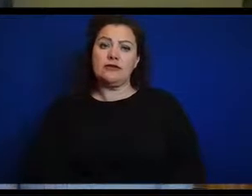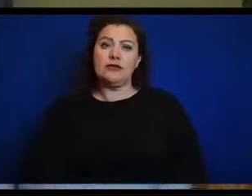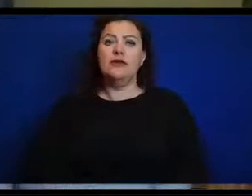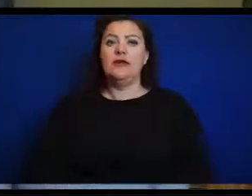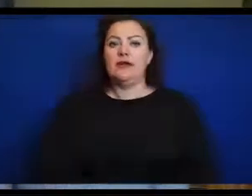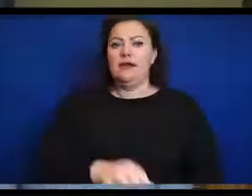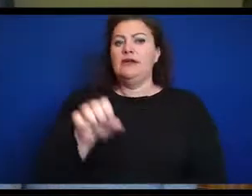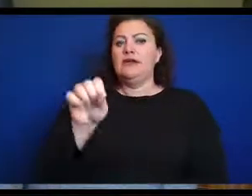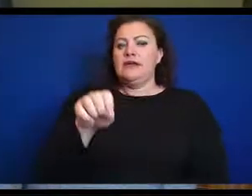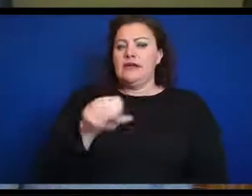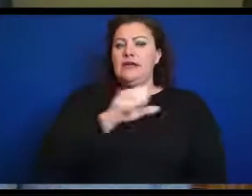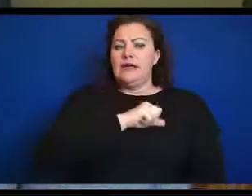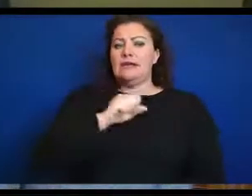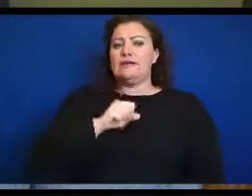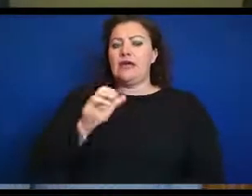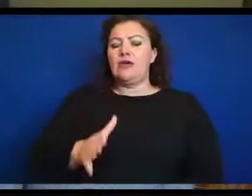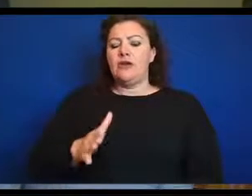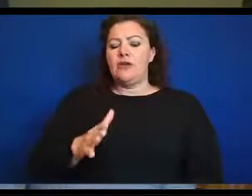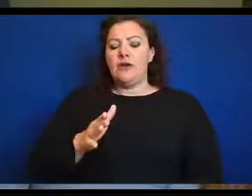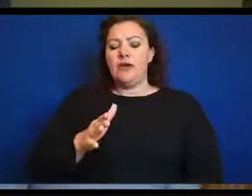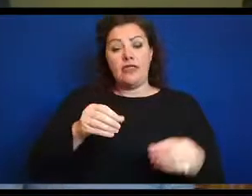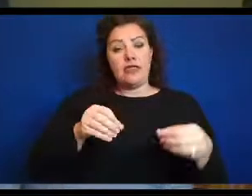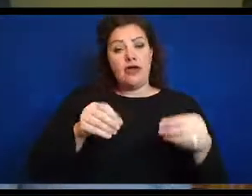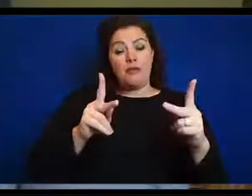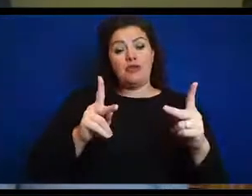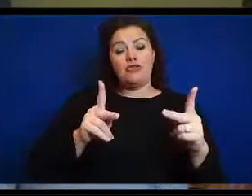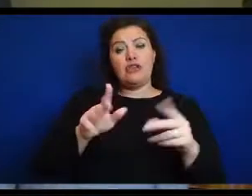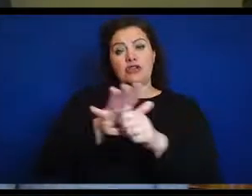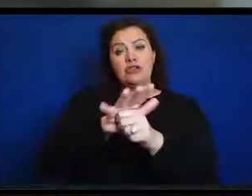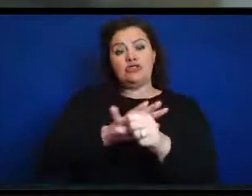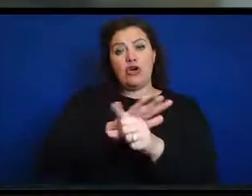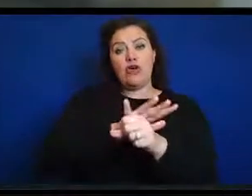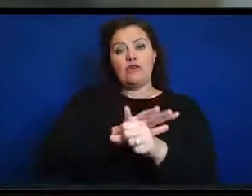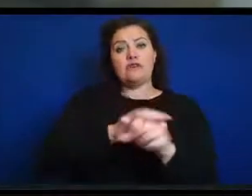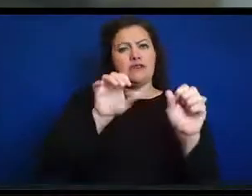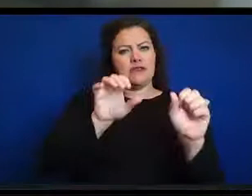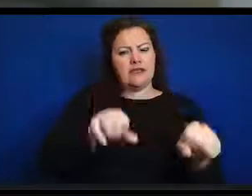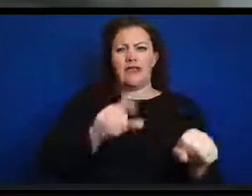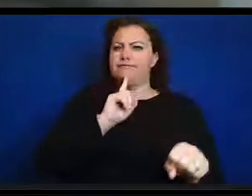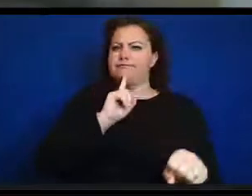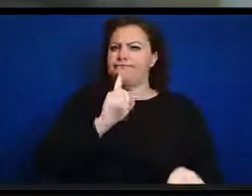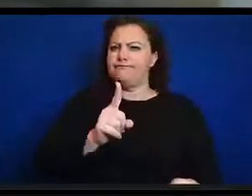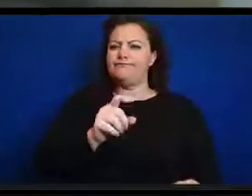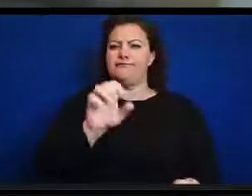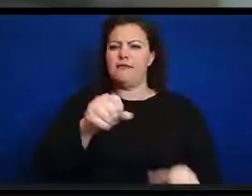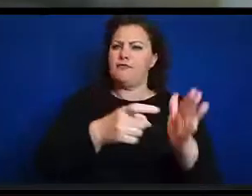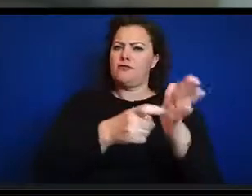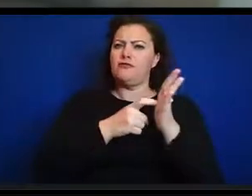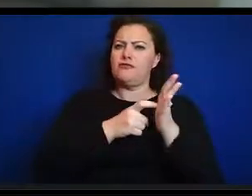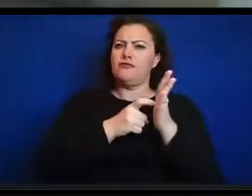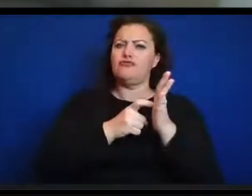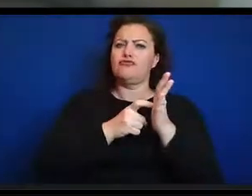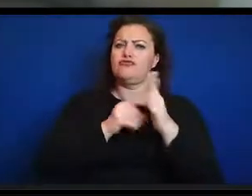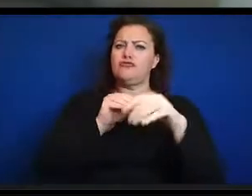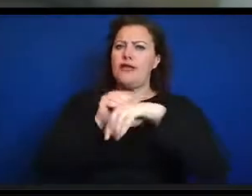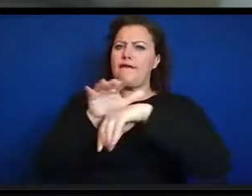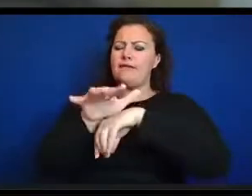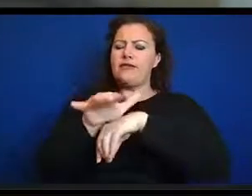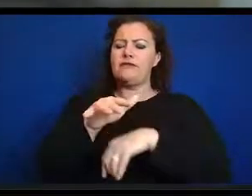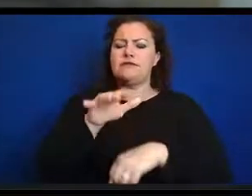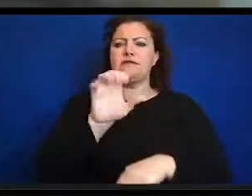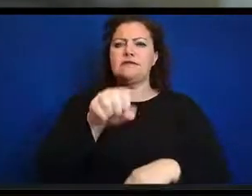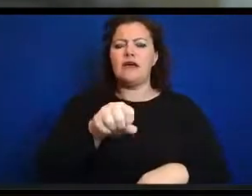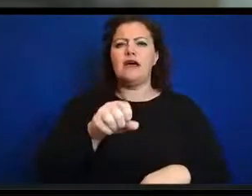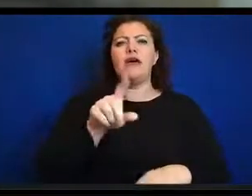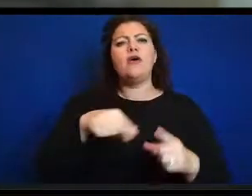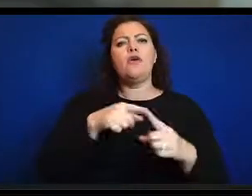Yes, Senator. The opportunity zones can play an absolutely critical role. When you